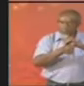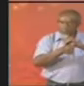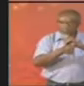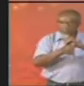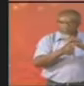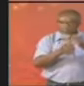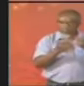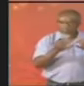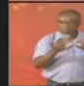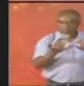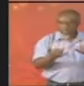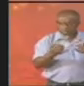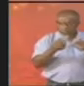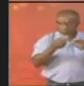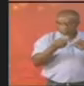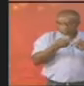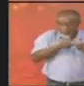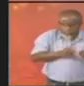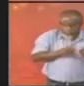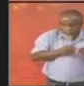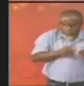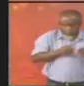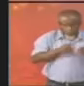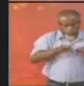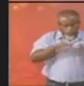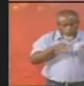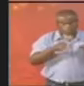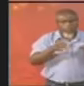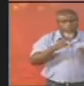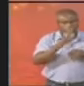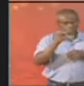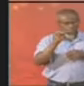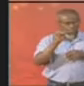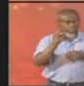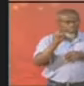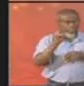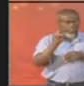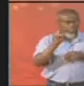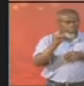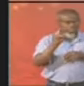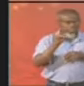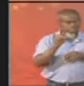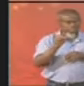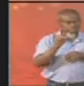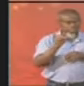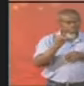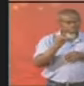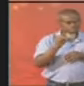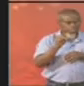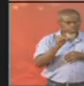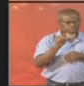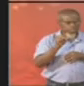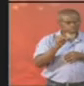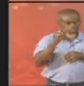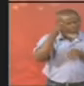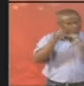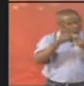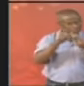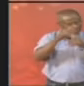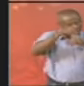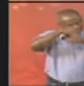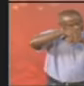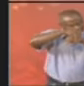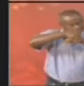The conservation groups are asking if they can get an exemption because the turtles usually nest at night, and this is something that they